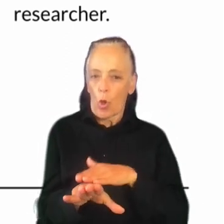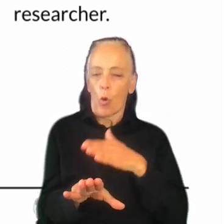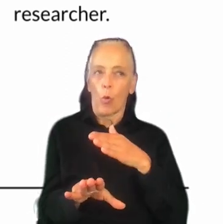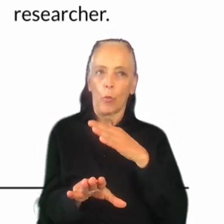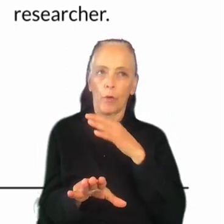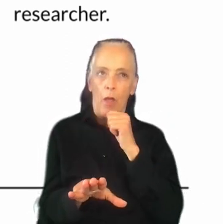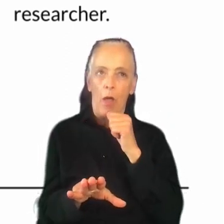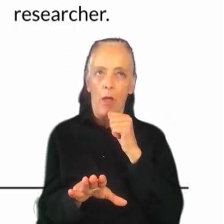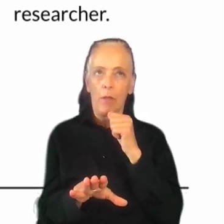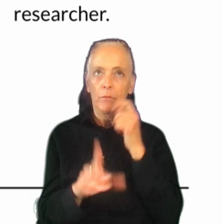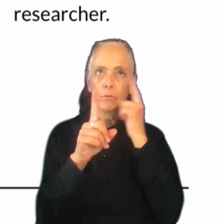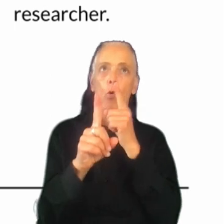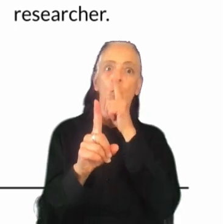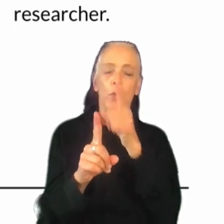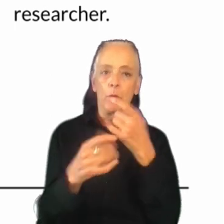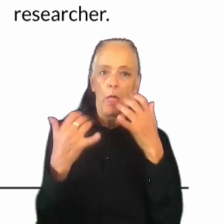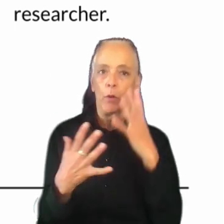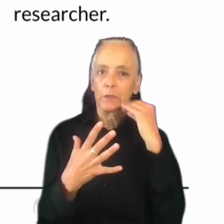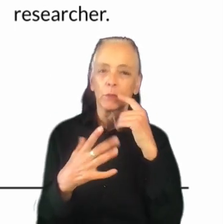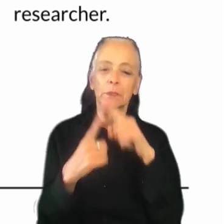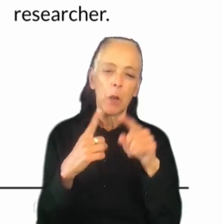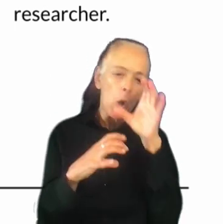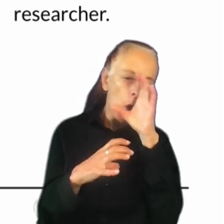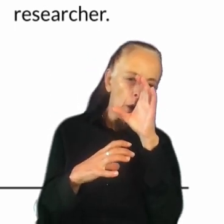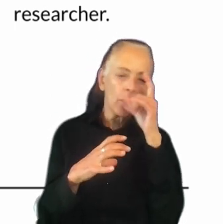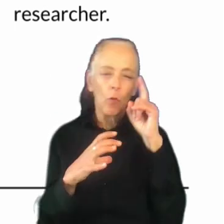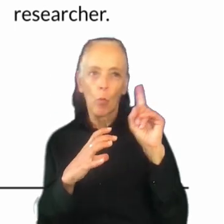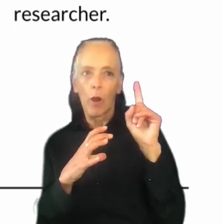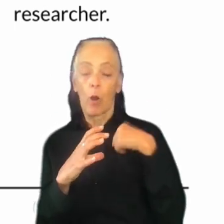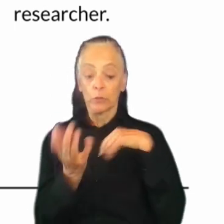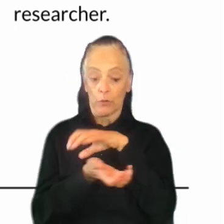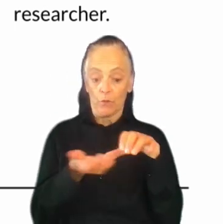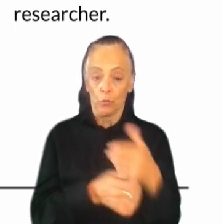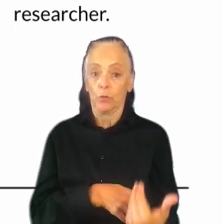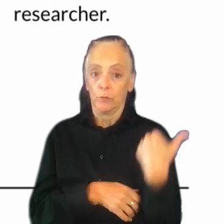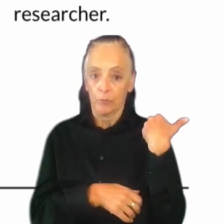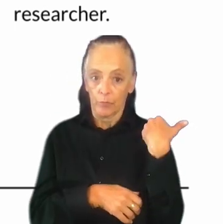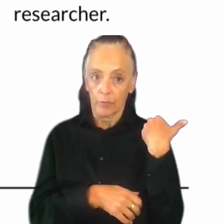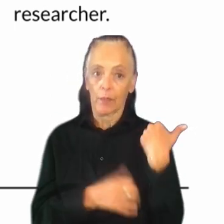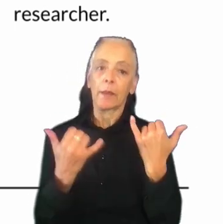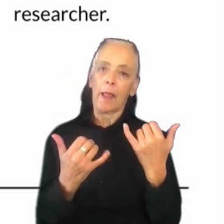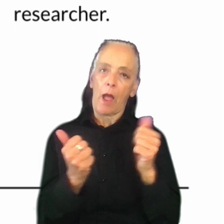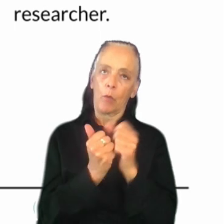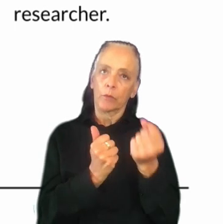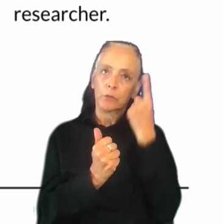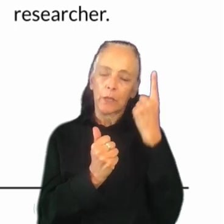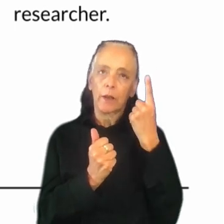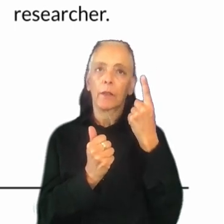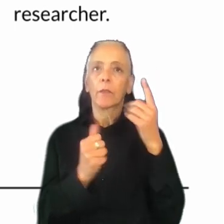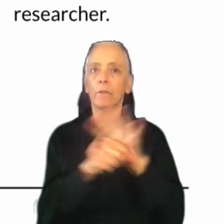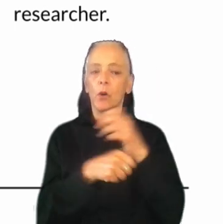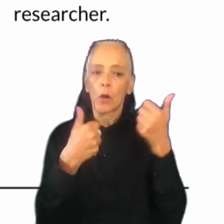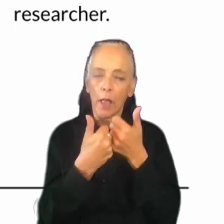real player experience but looking out for things where either i had got confused earlier on and now with the context of having played through i